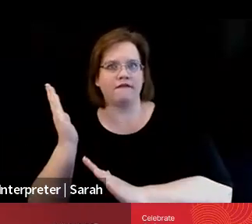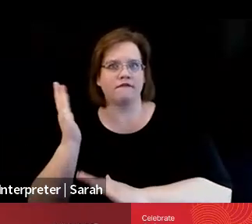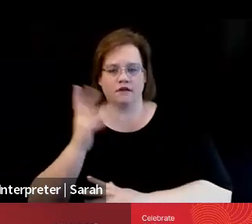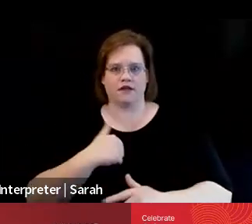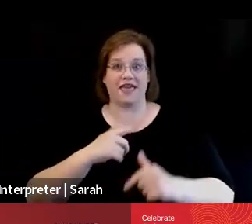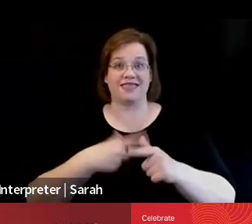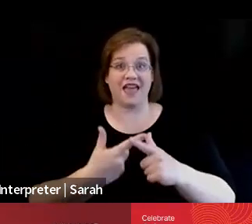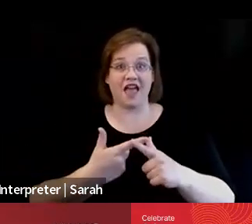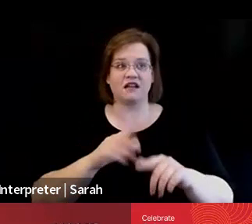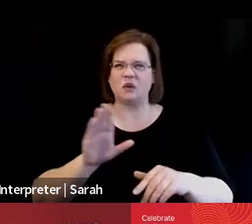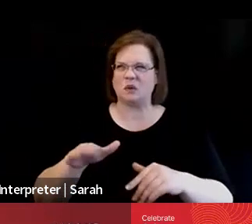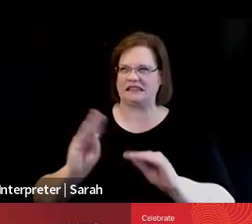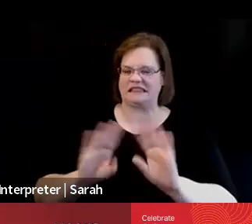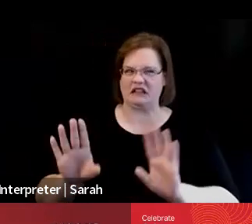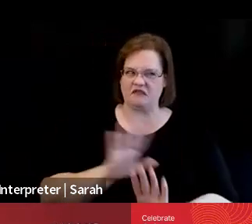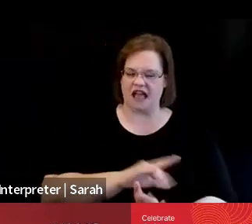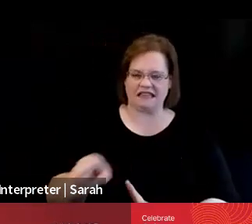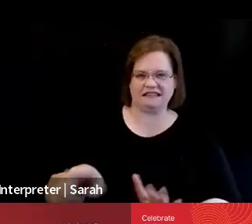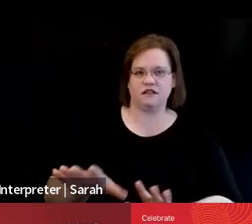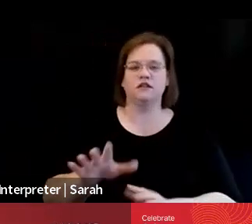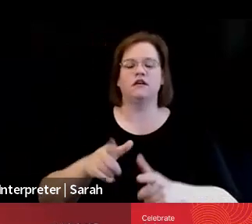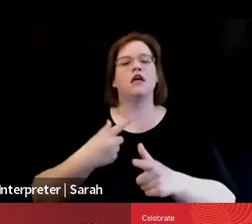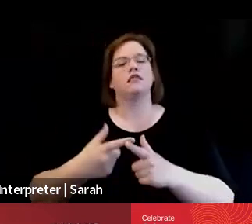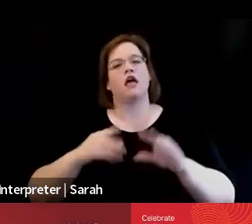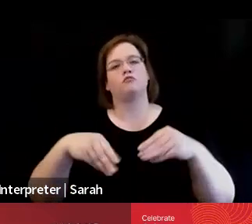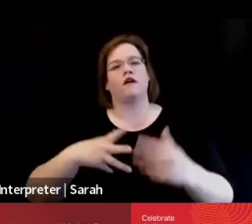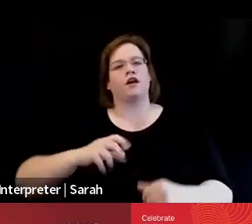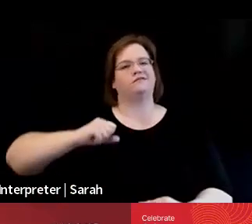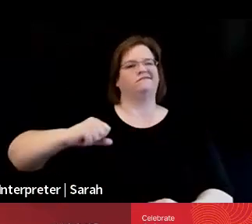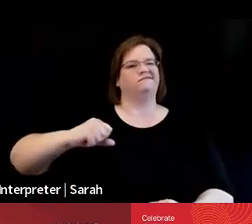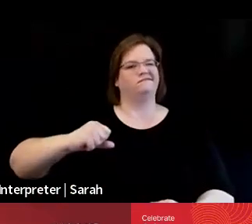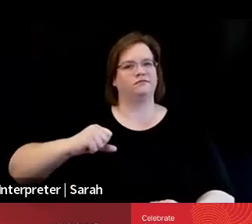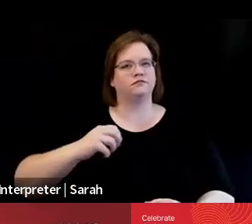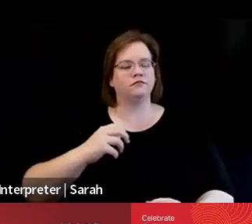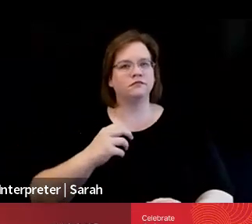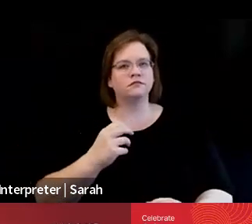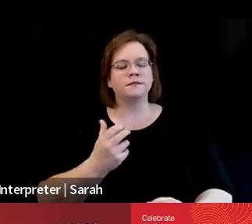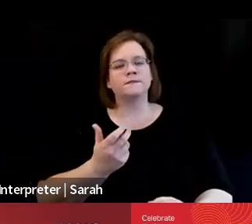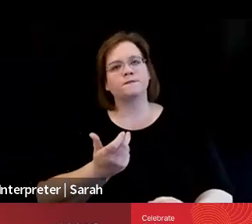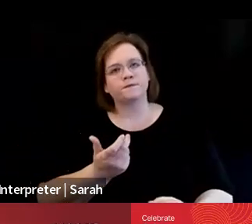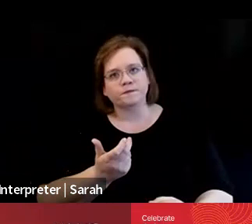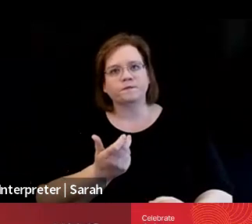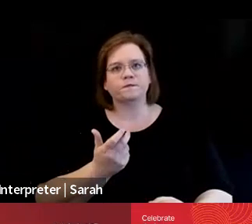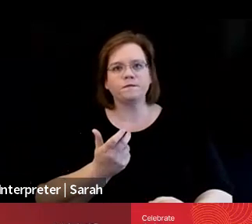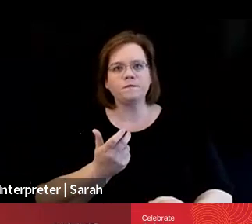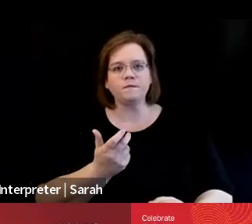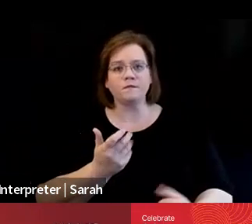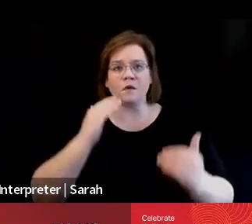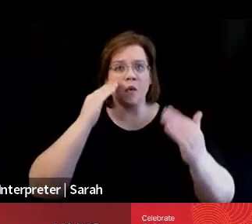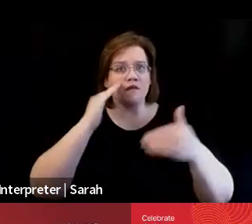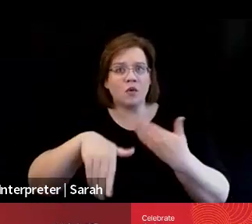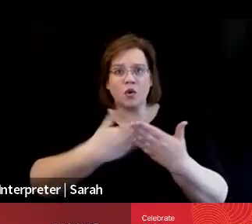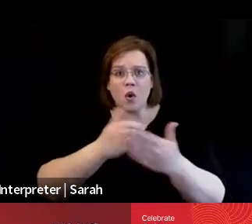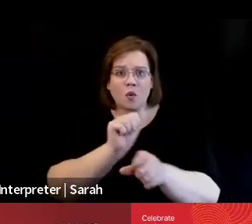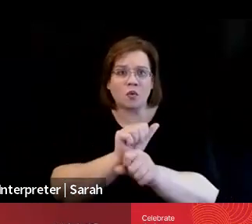probably run into some resistance and some challenges from the provider. So and that's the kind of thing, like, hopefully you guys are all working in the